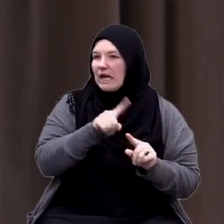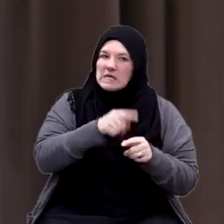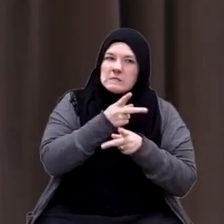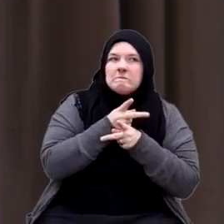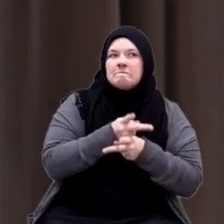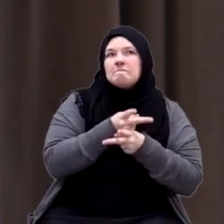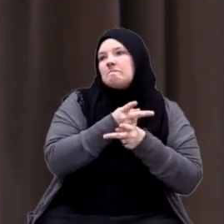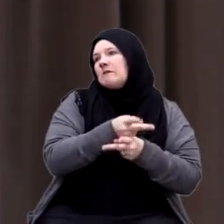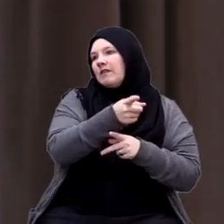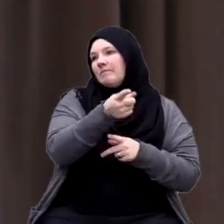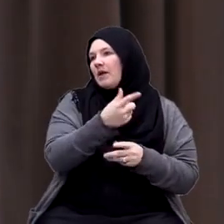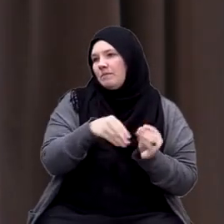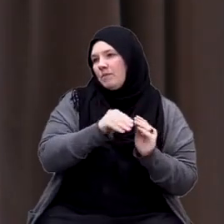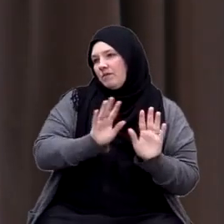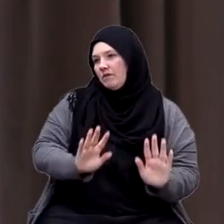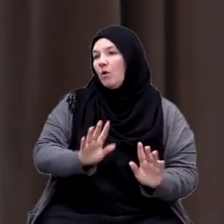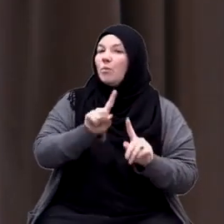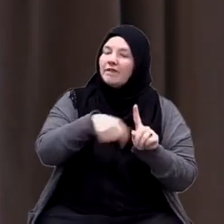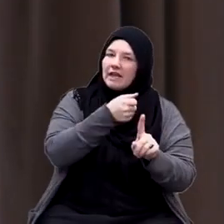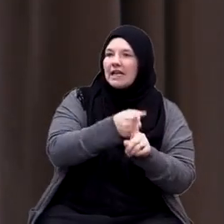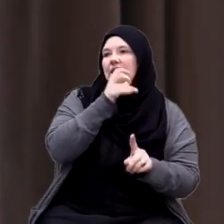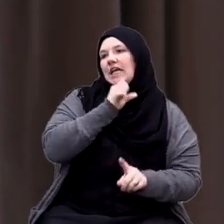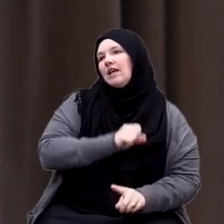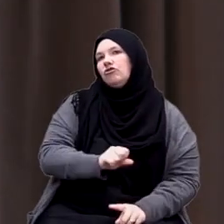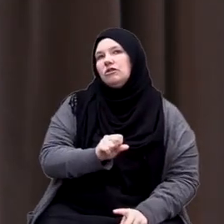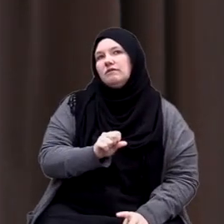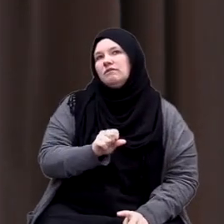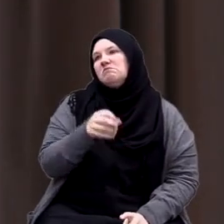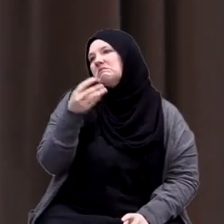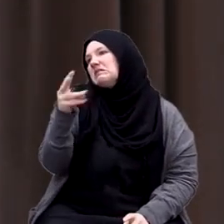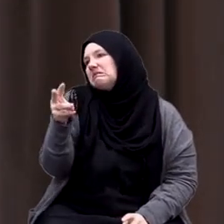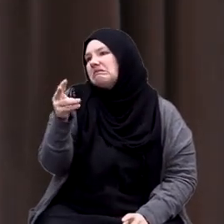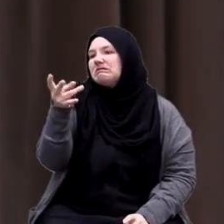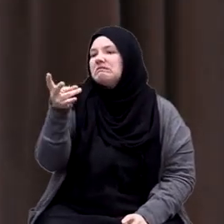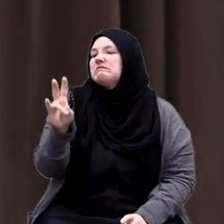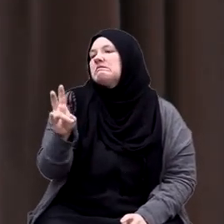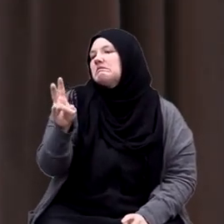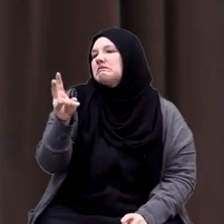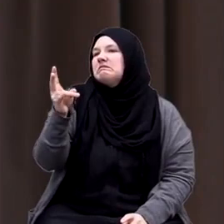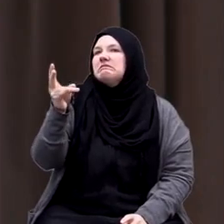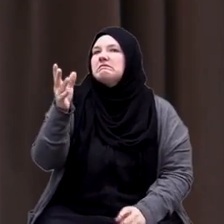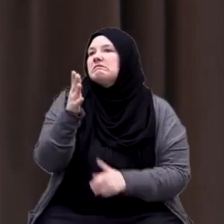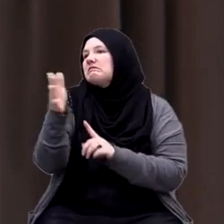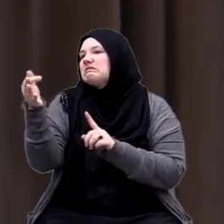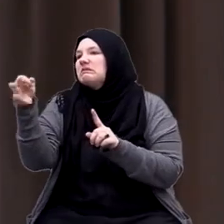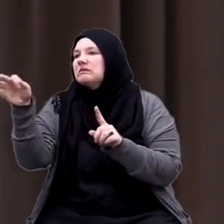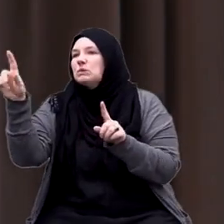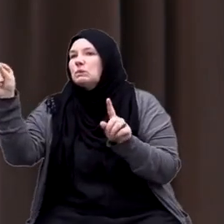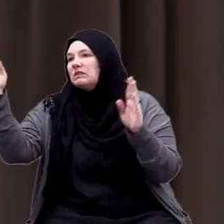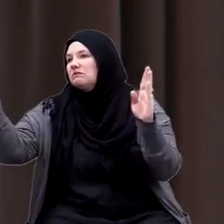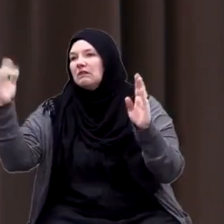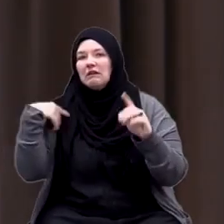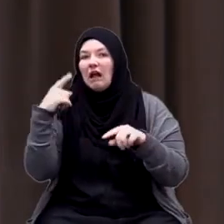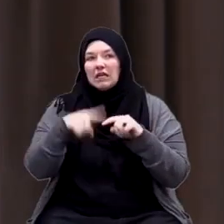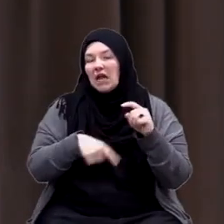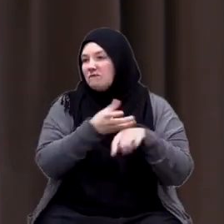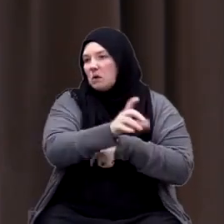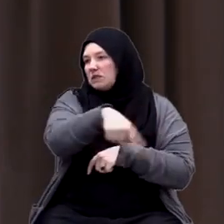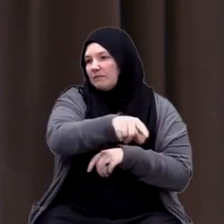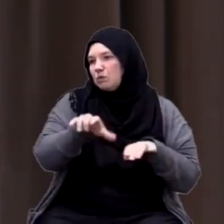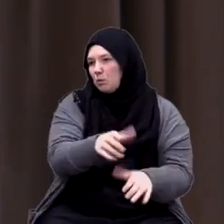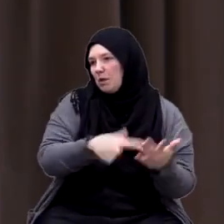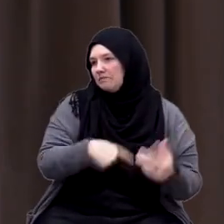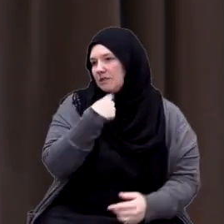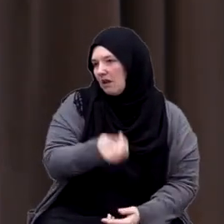them. When they reach the age of 16, 17, 19, 20, and they